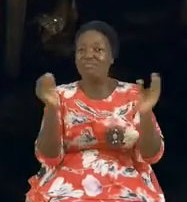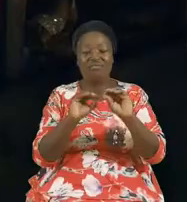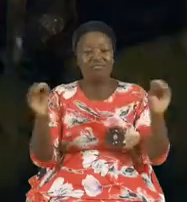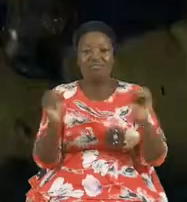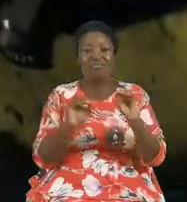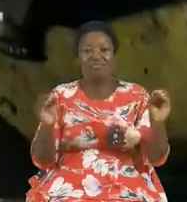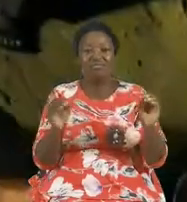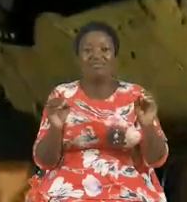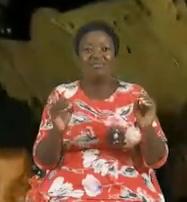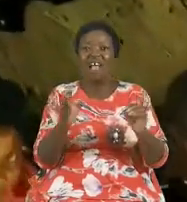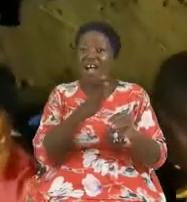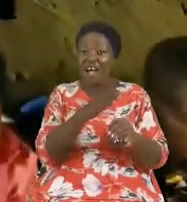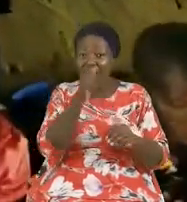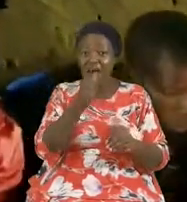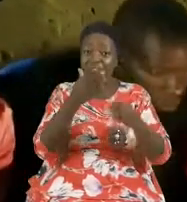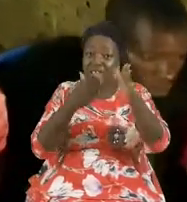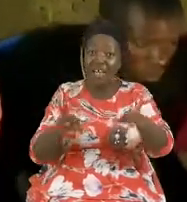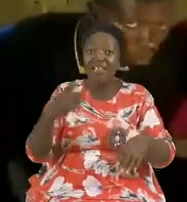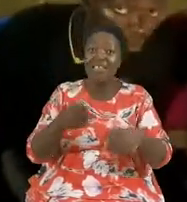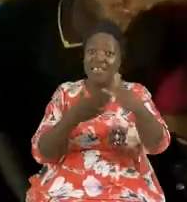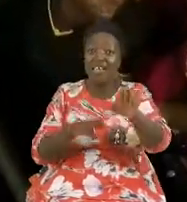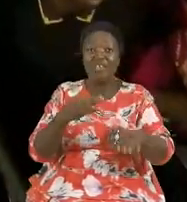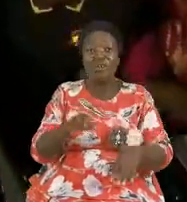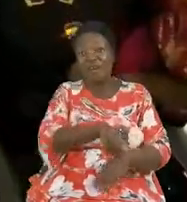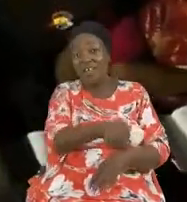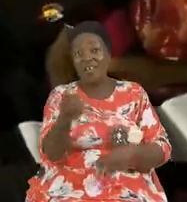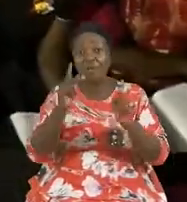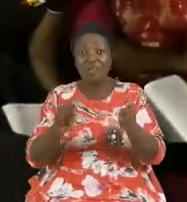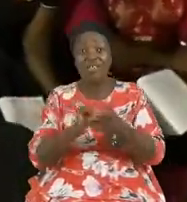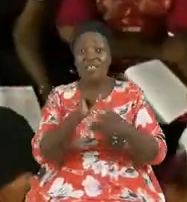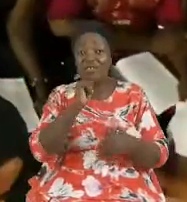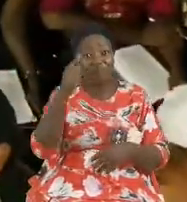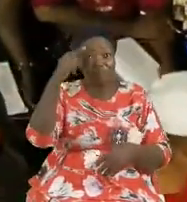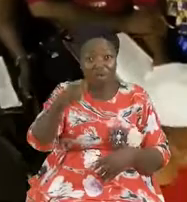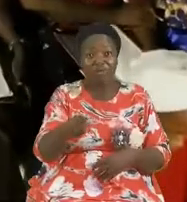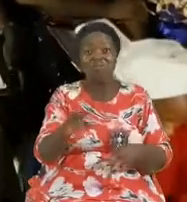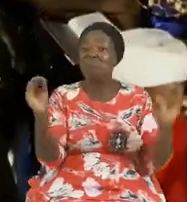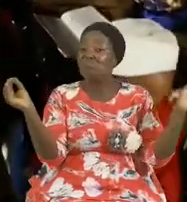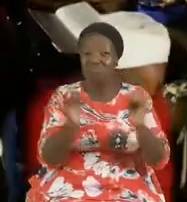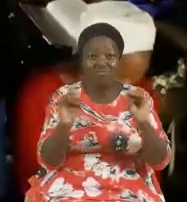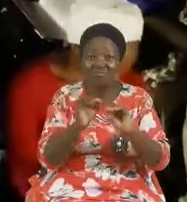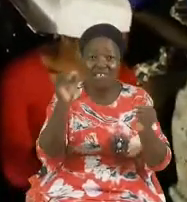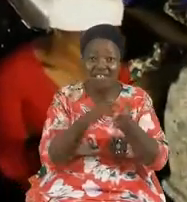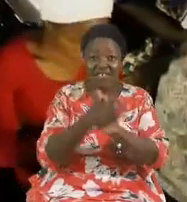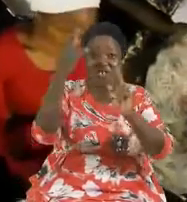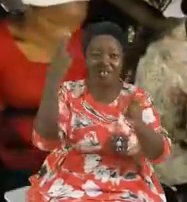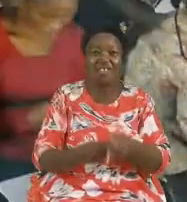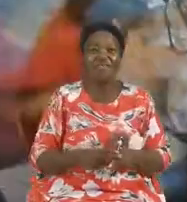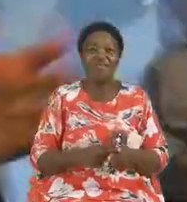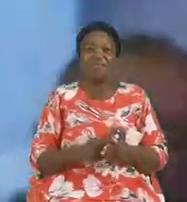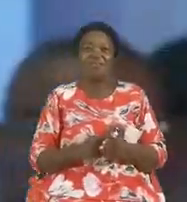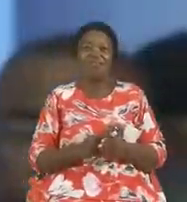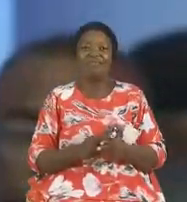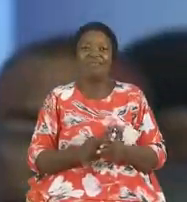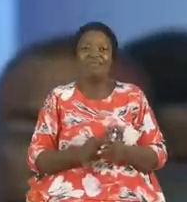more. Enemy's death, no more. And dying the death of another person that is not meant